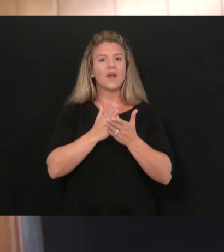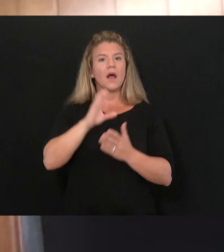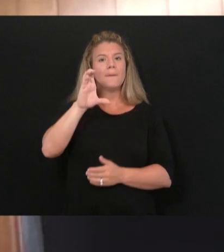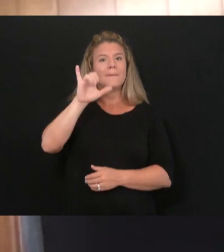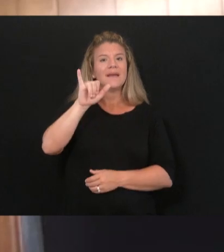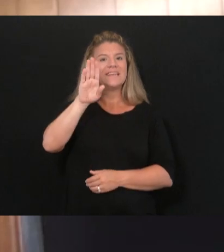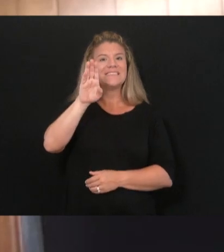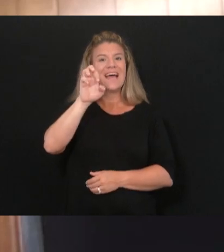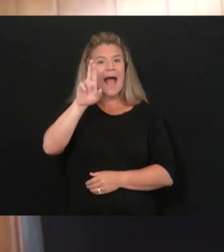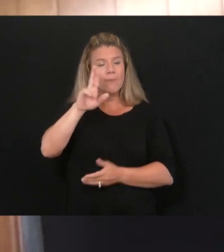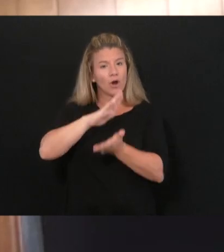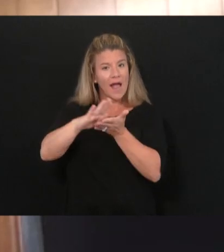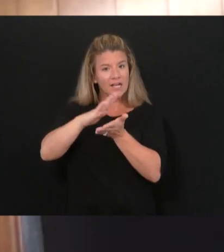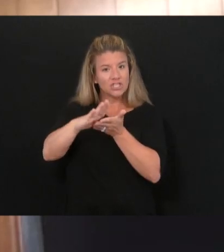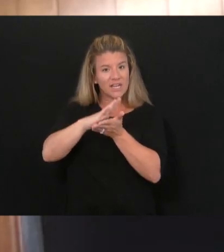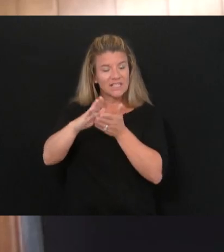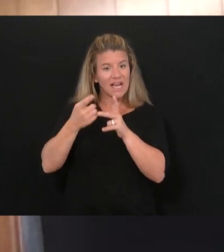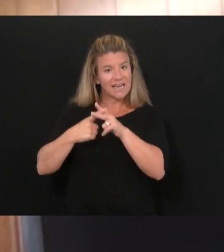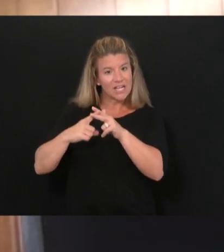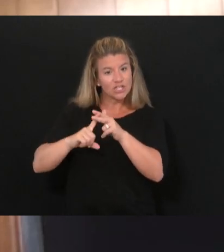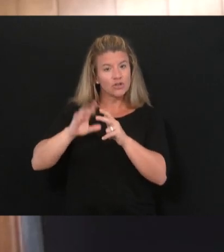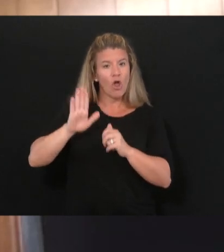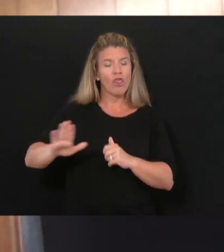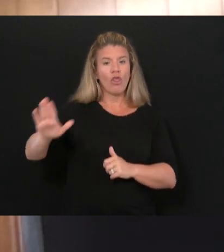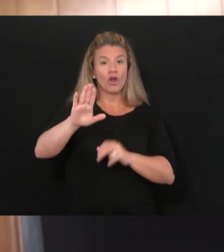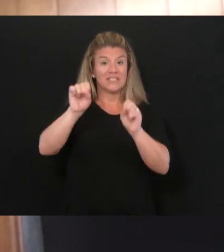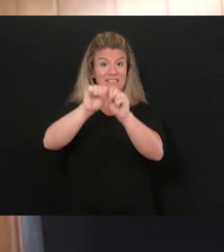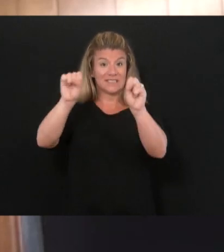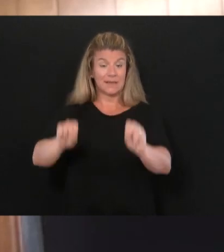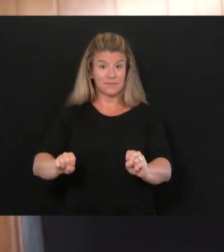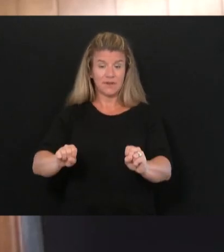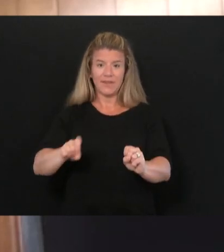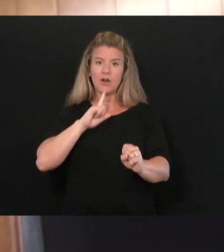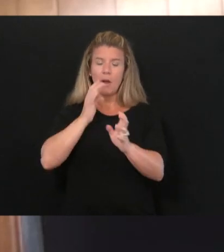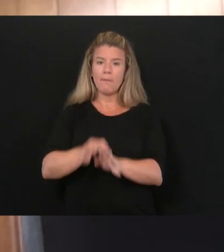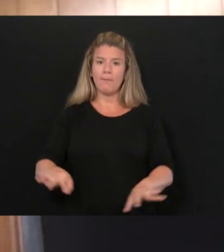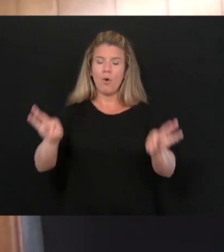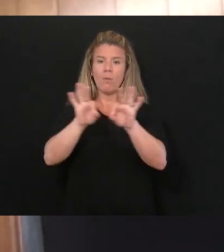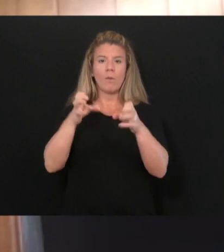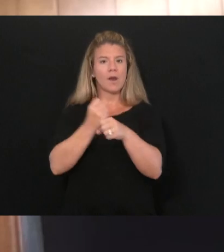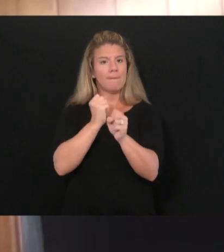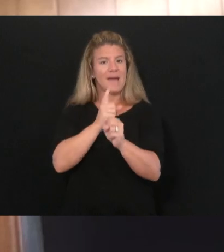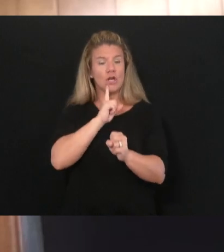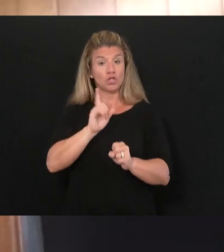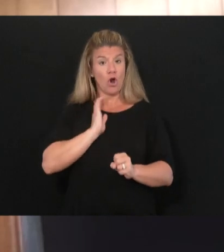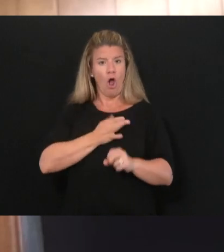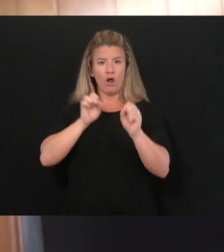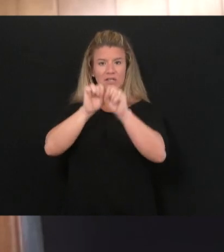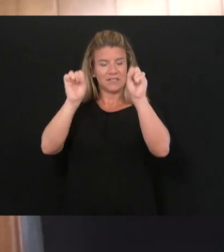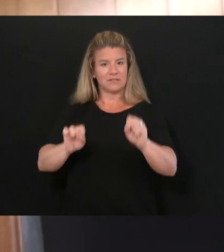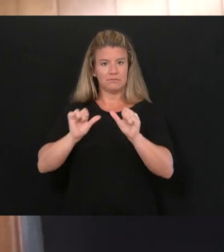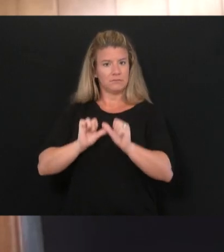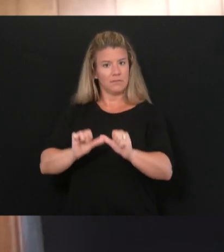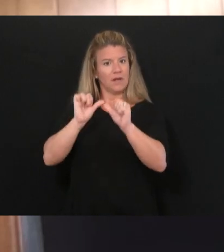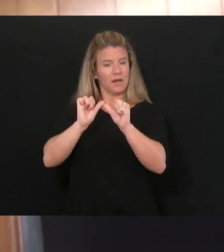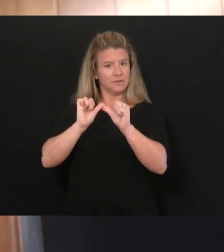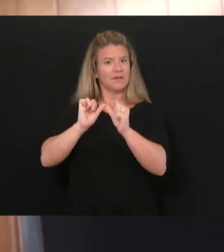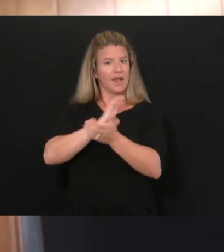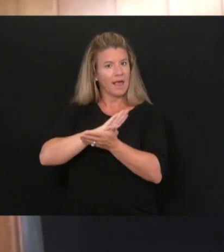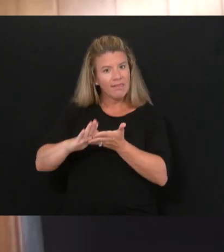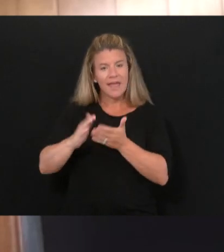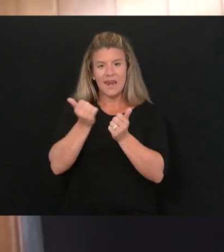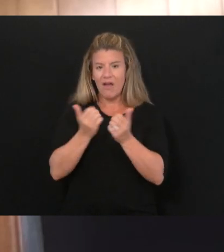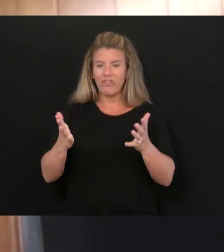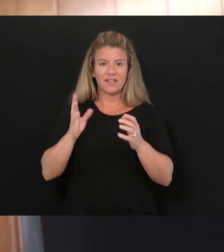hygiene initiatives on systems that are important to us to make sure we maintain the integrity of those systems going forward, and all